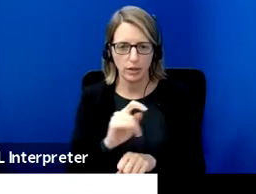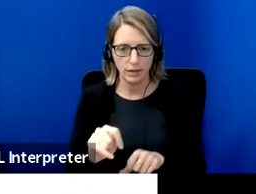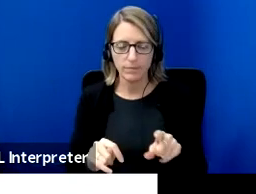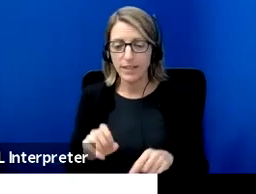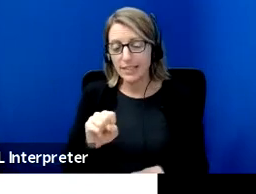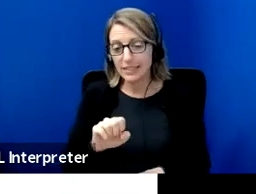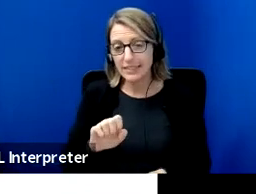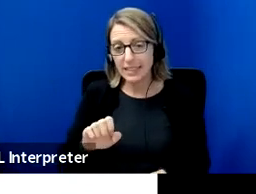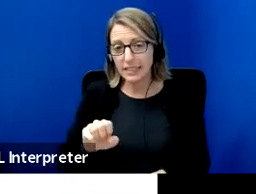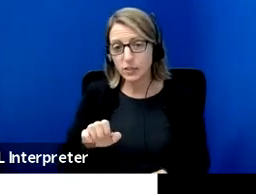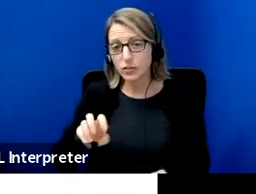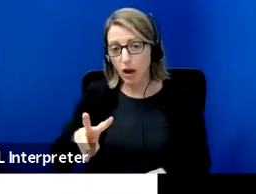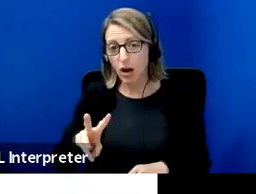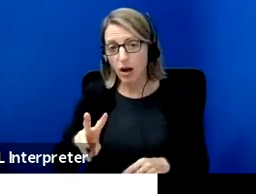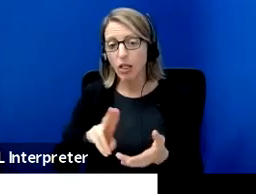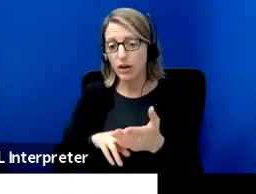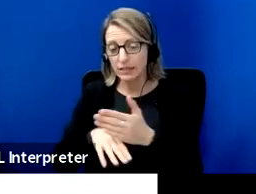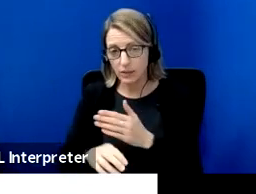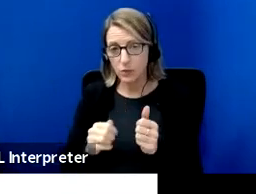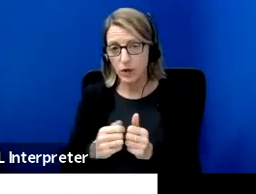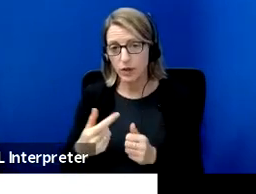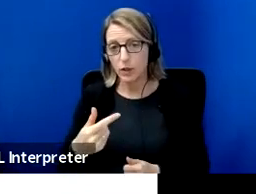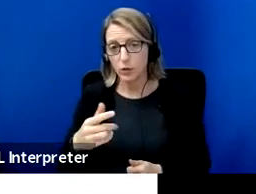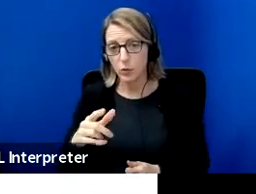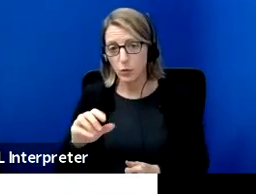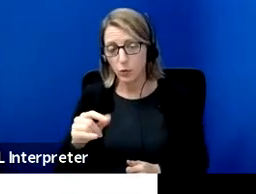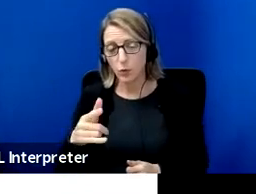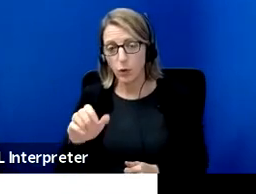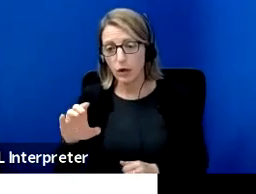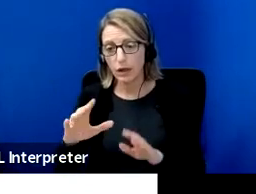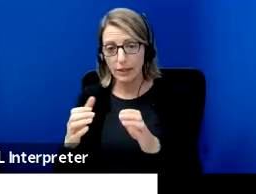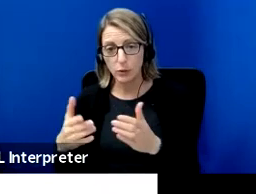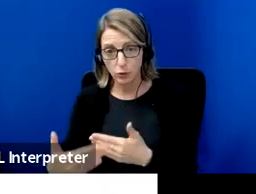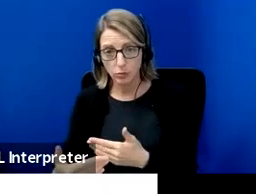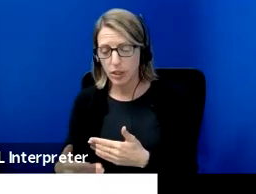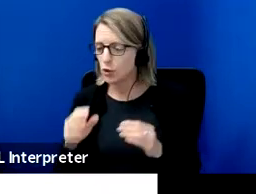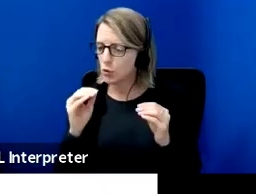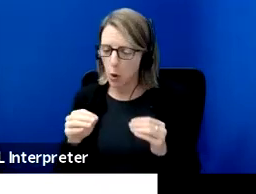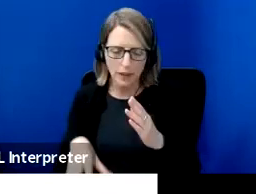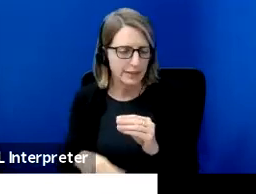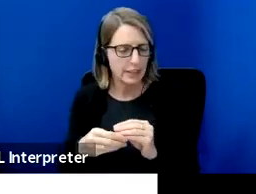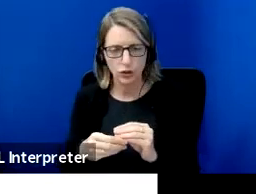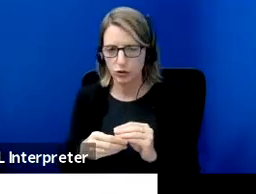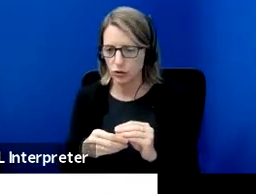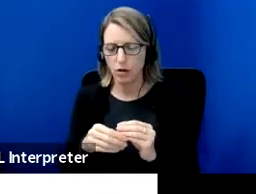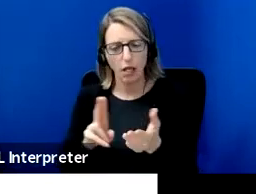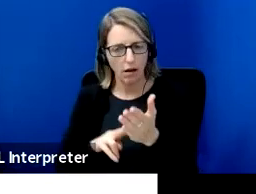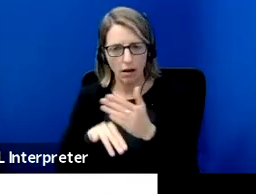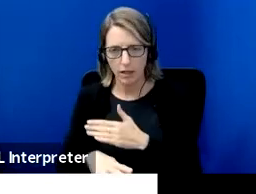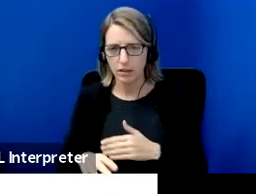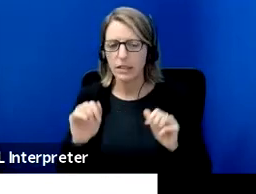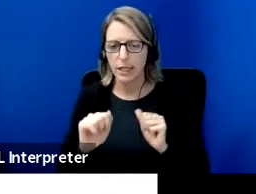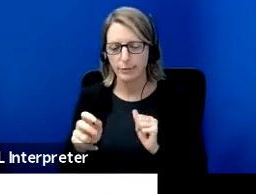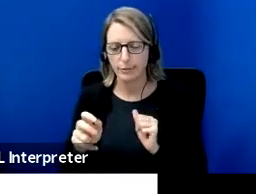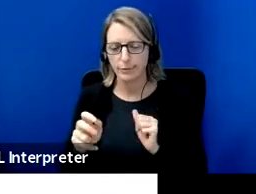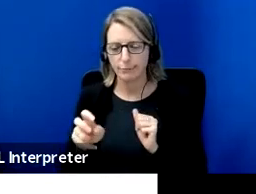logs in with Google Classroom as an option, there would be no additional login information needed. They can switch back and forth between them to use the